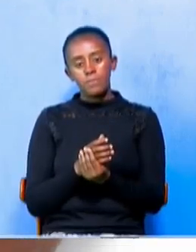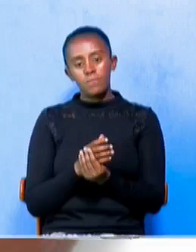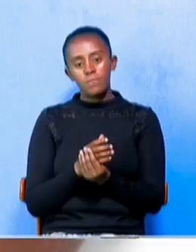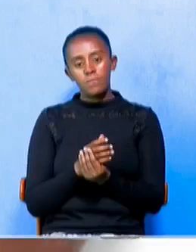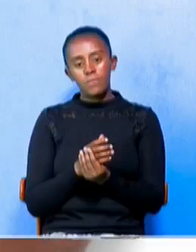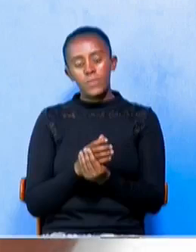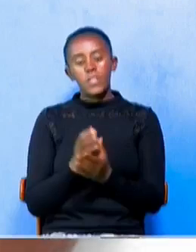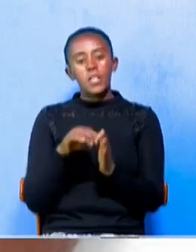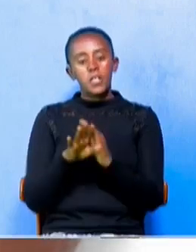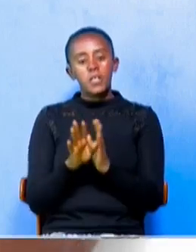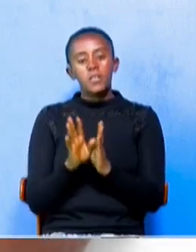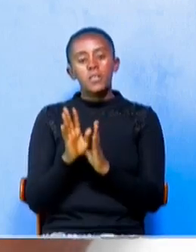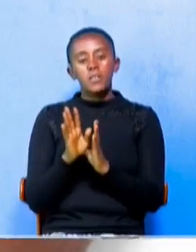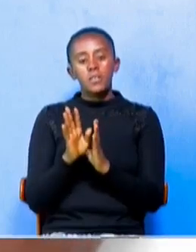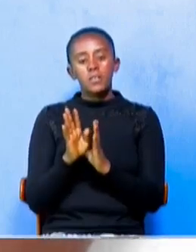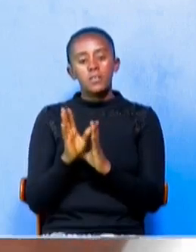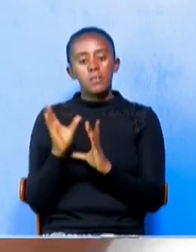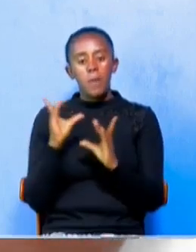debating